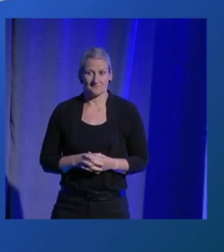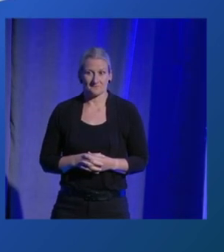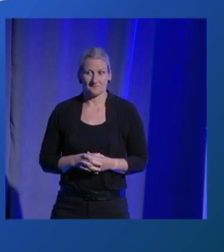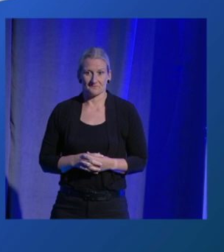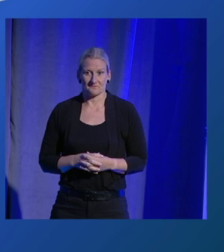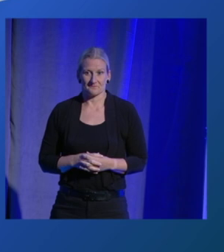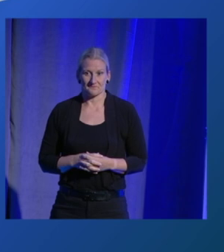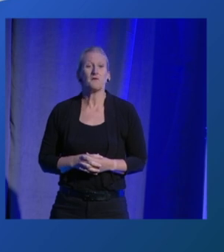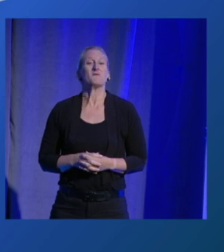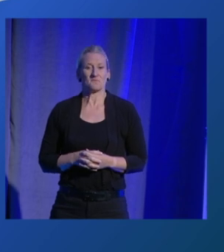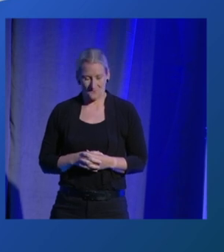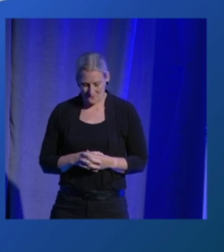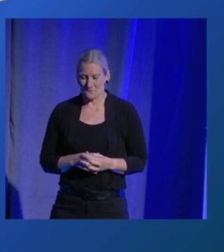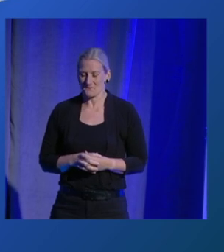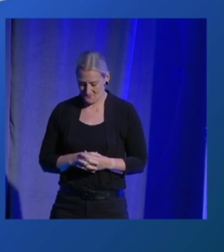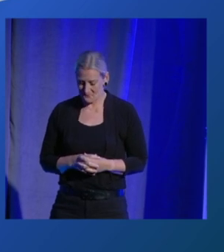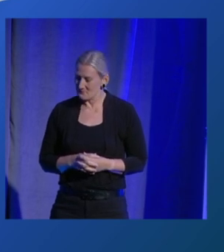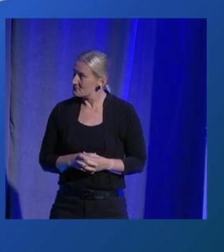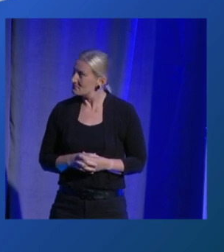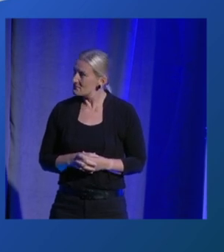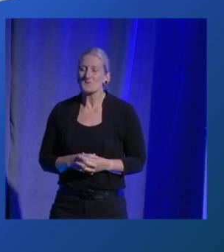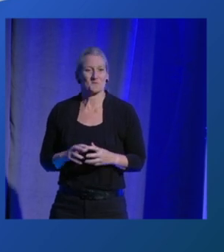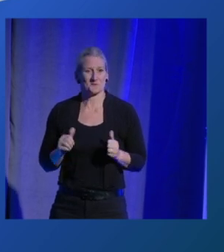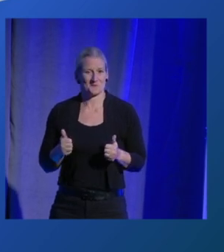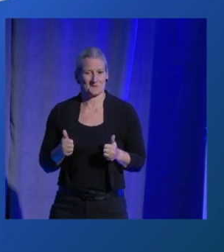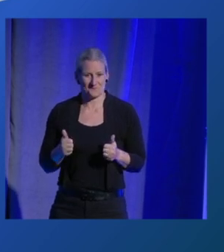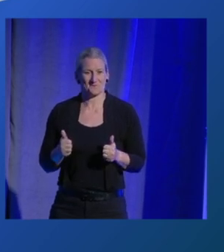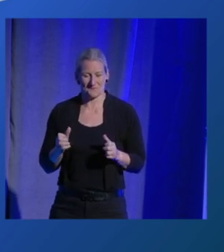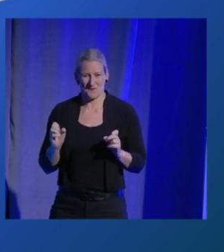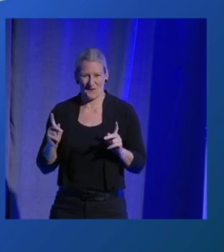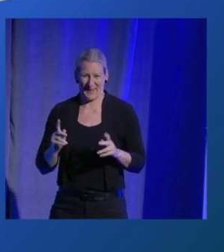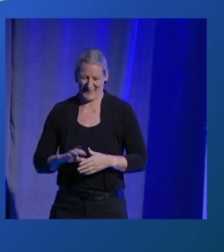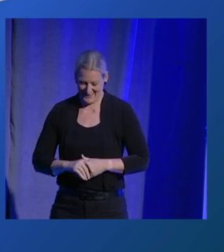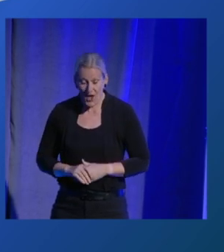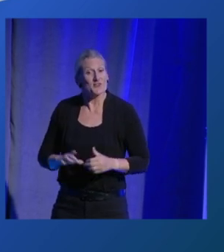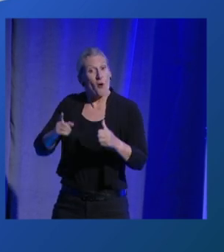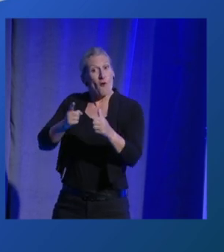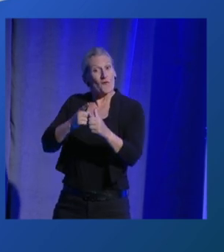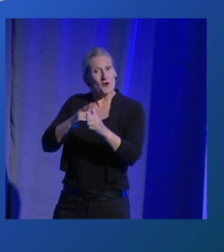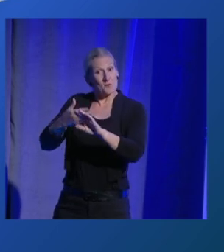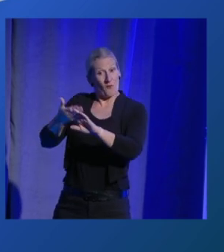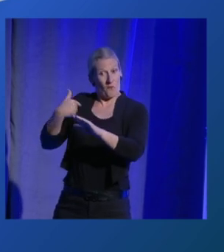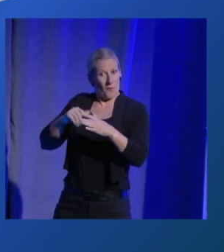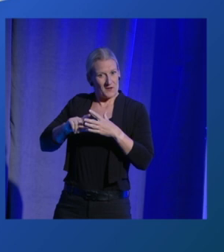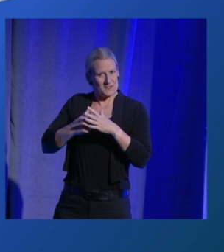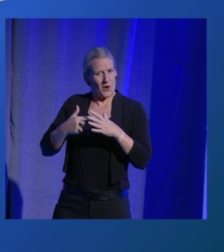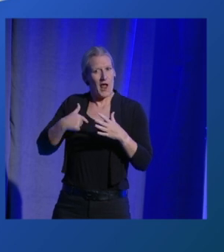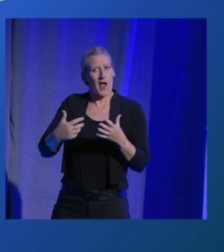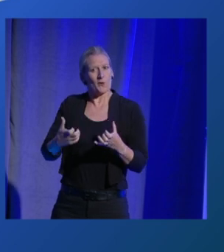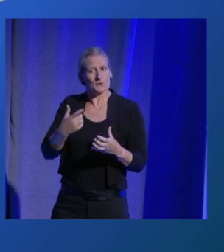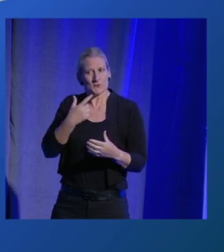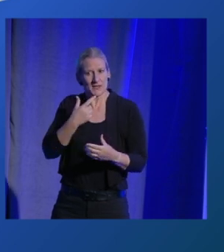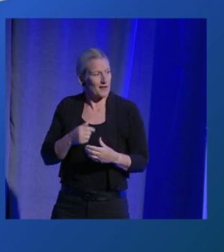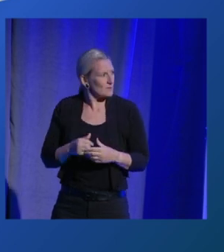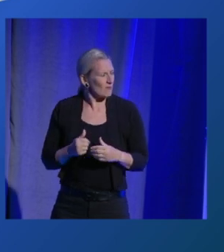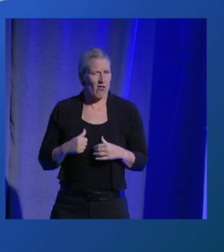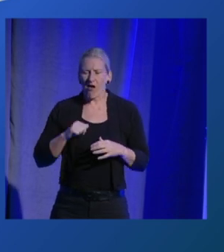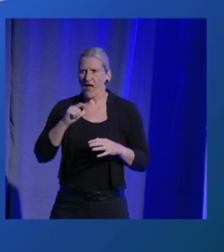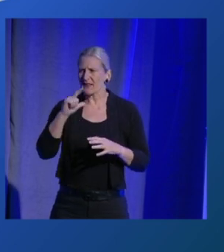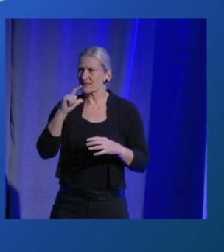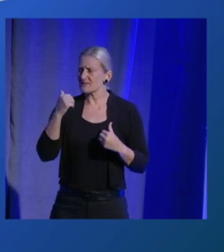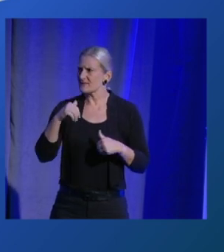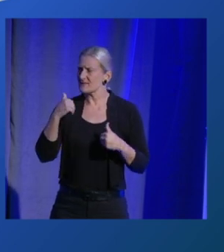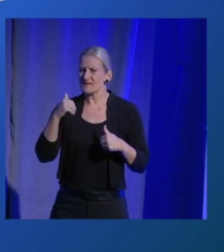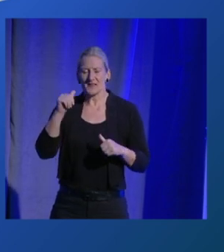not no there we go okay first before I start I want to say it's fascinating